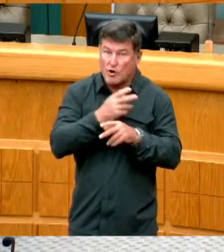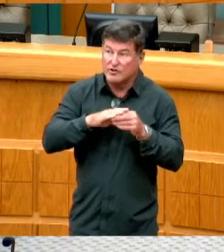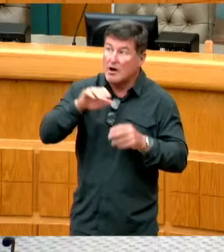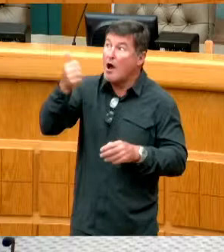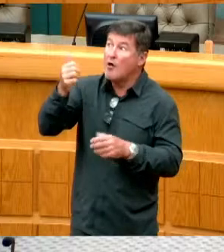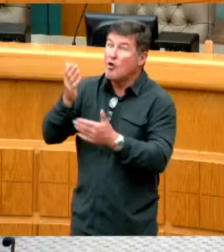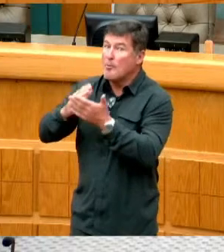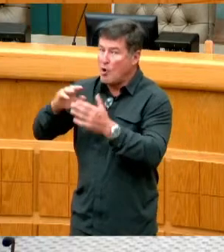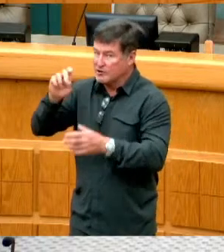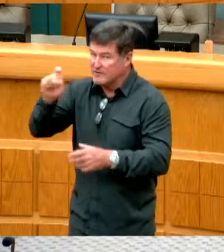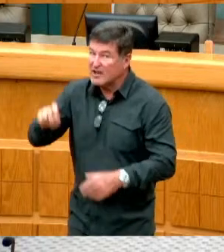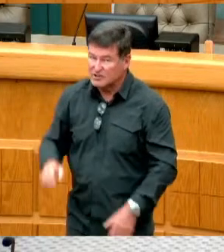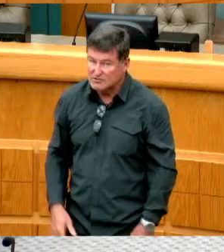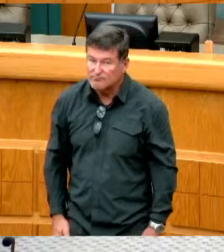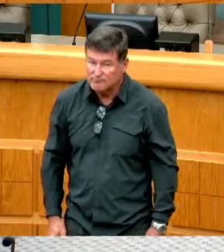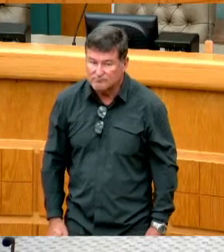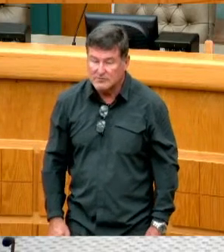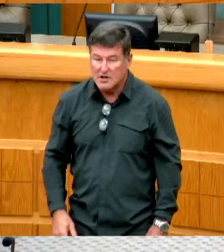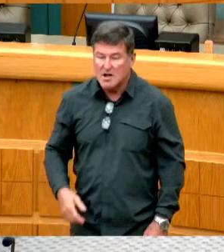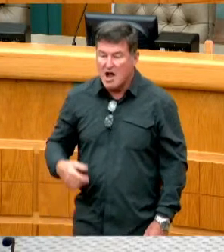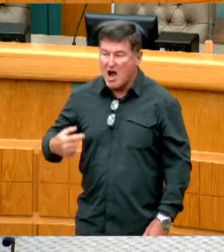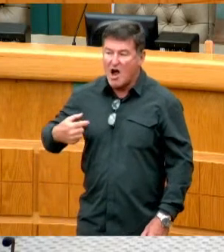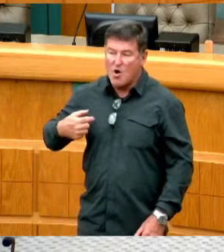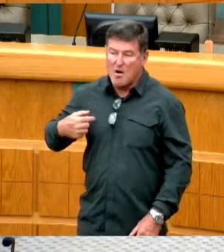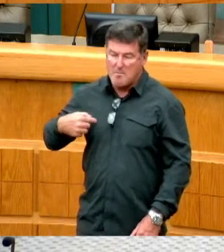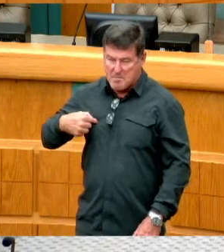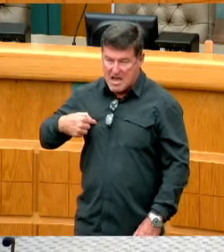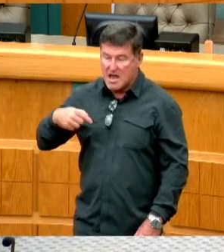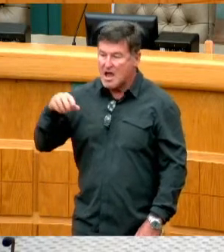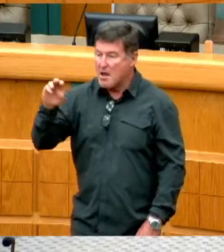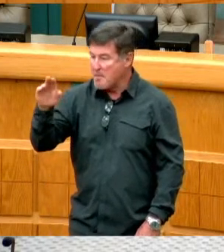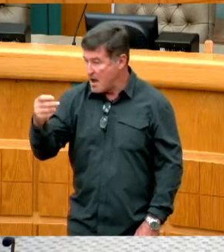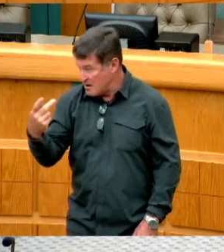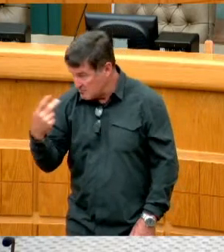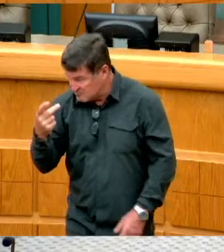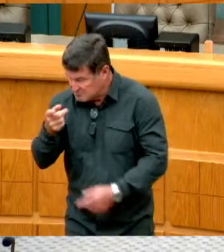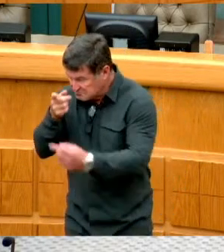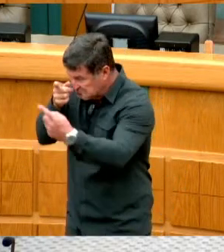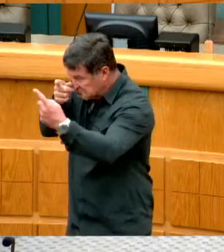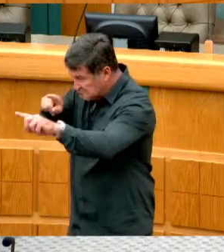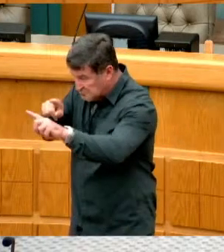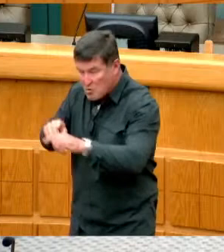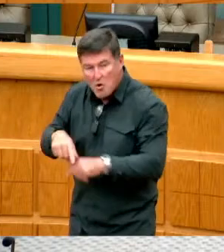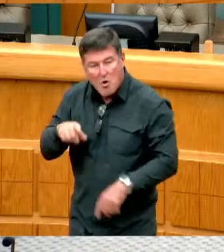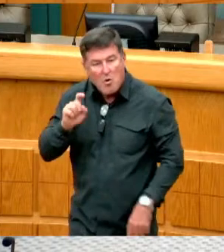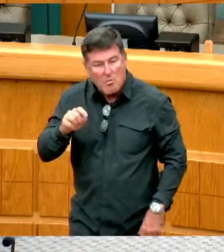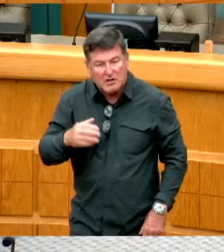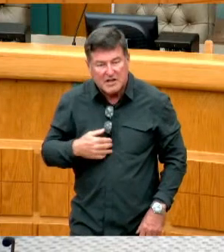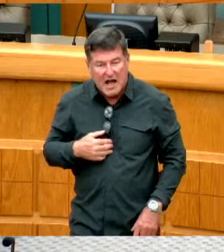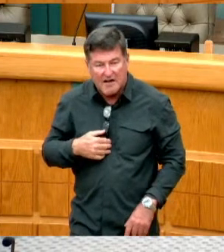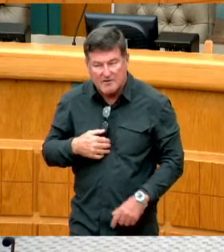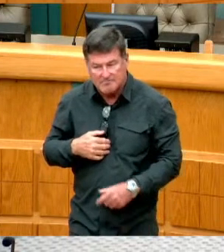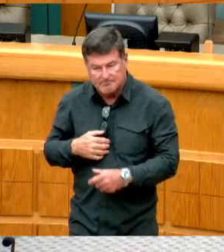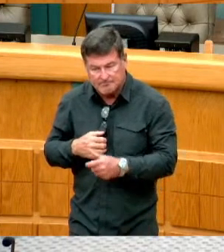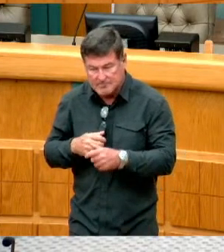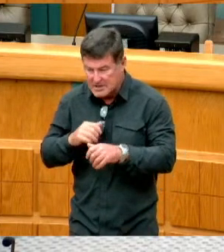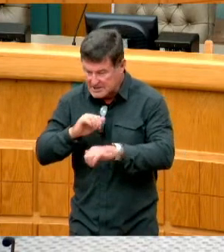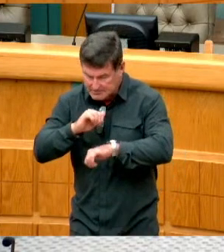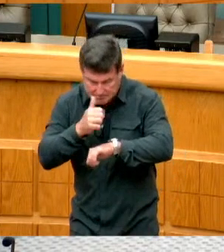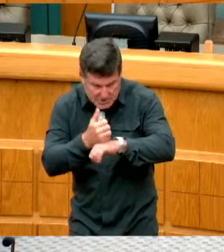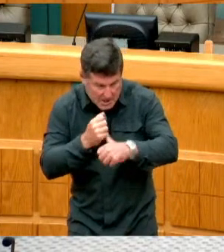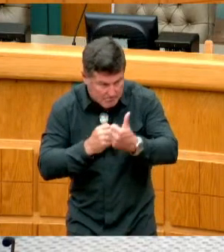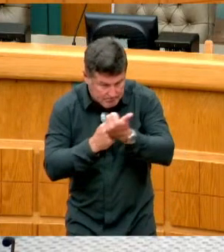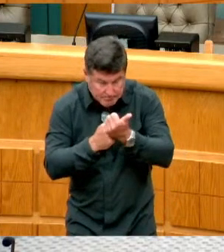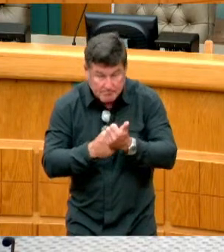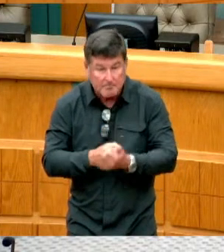have to have a network of clinics, pharmacies, and locations in order to